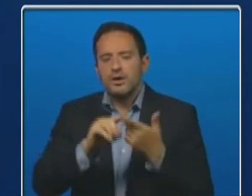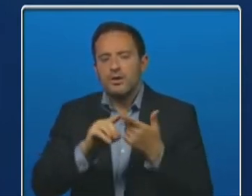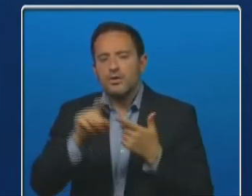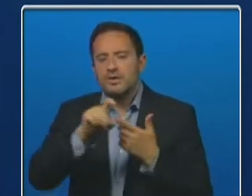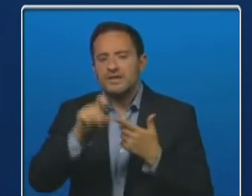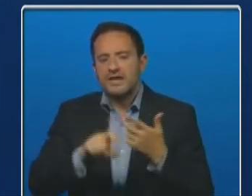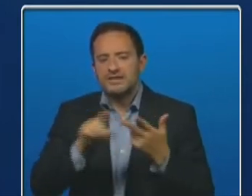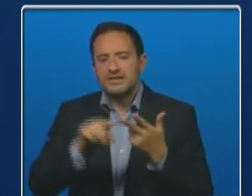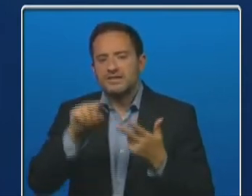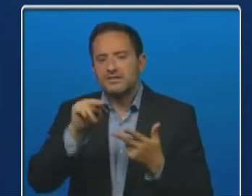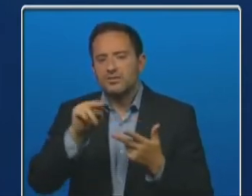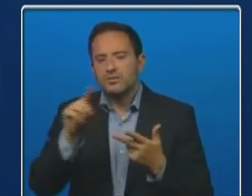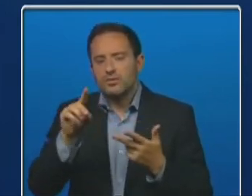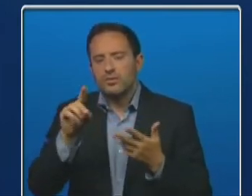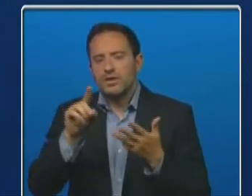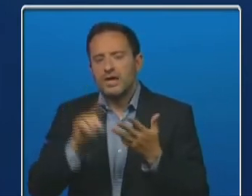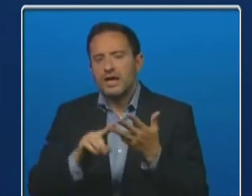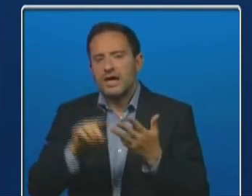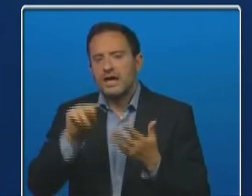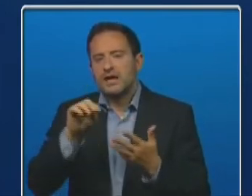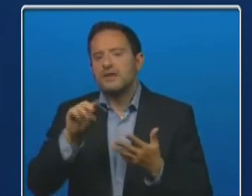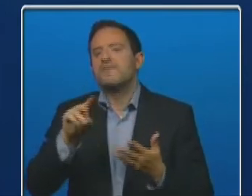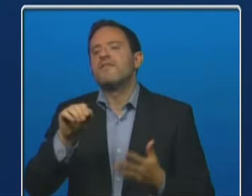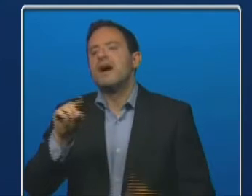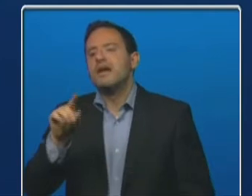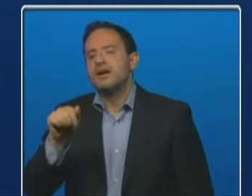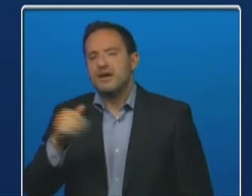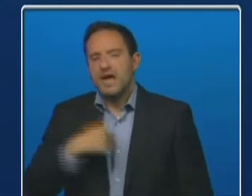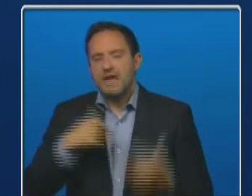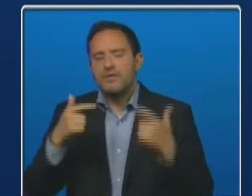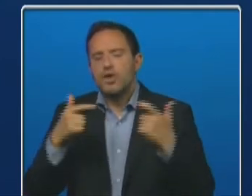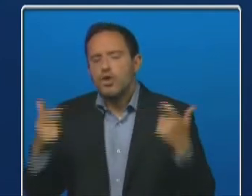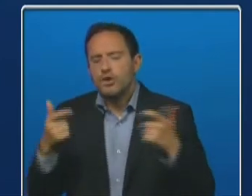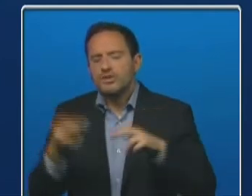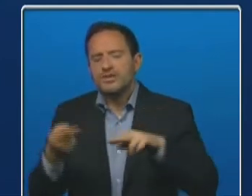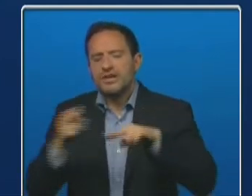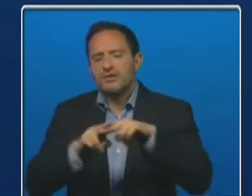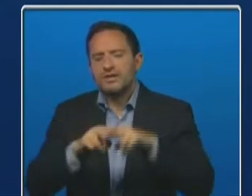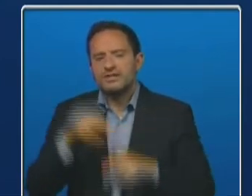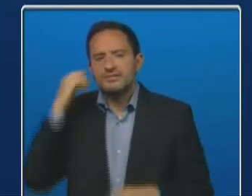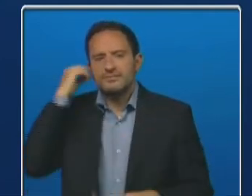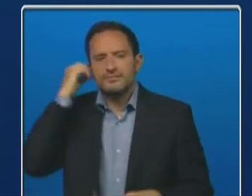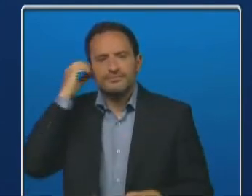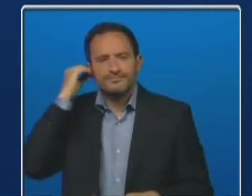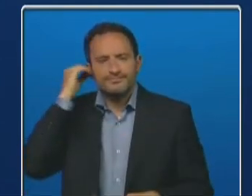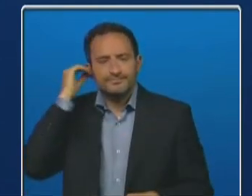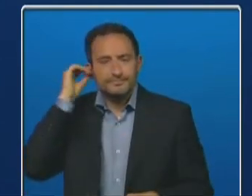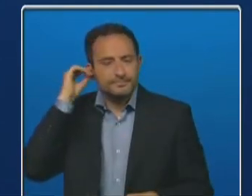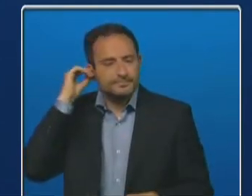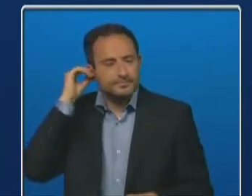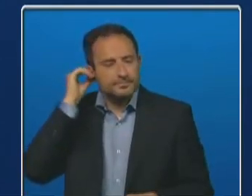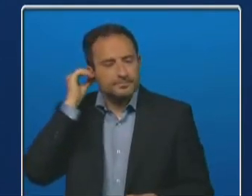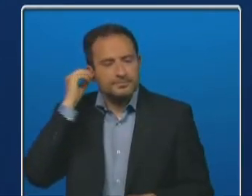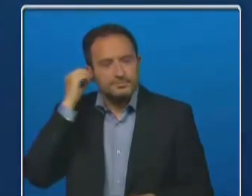North Dakota, and Nevada. Those states had the largest percent increase between 2010 and 2020.